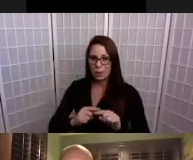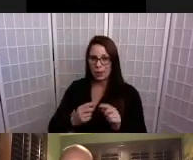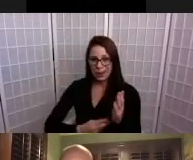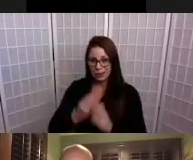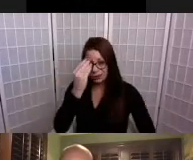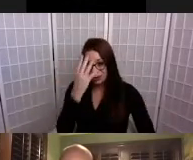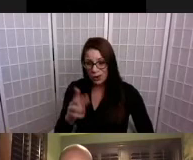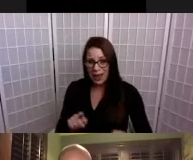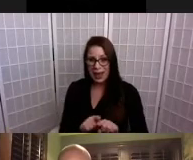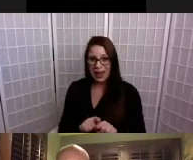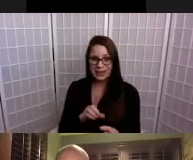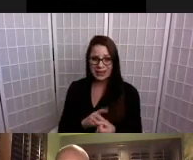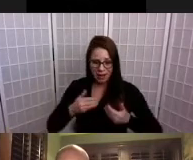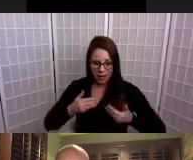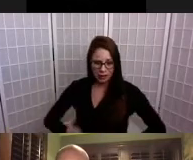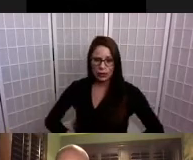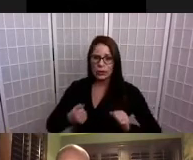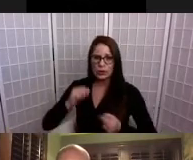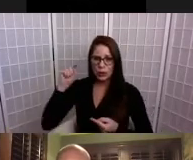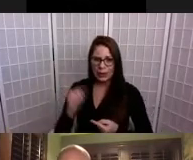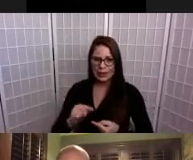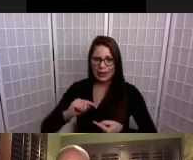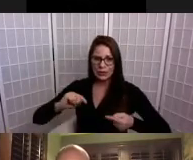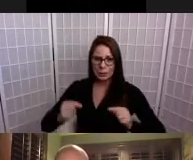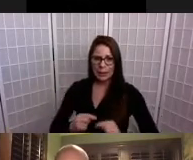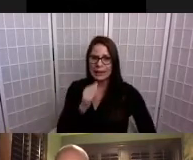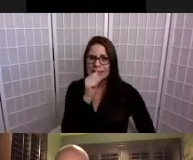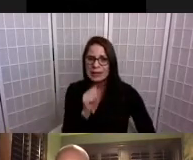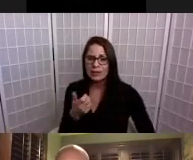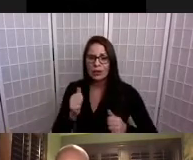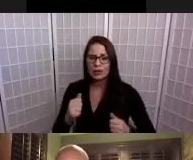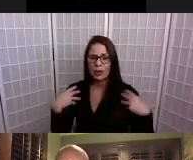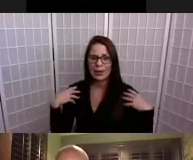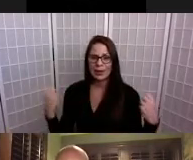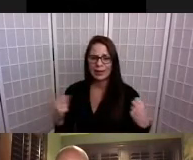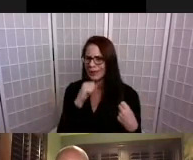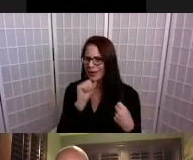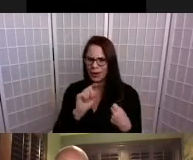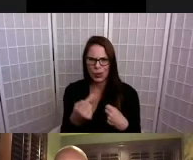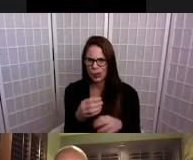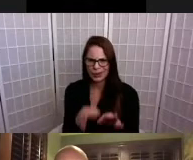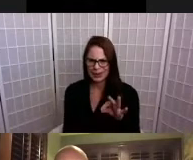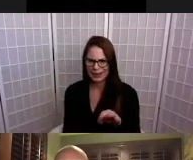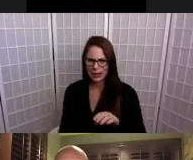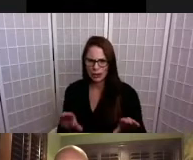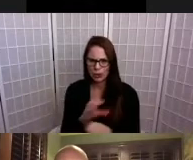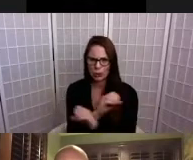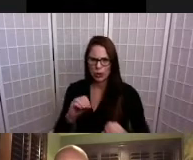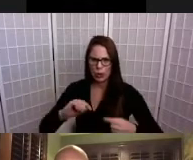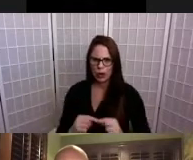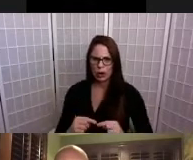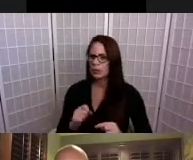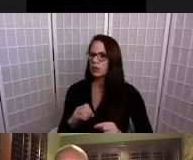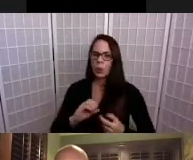really try to relieve pain and suffering and really heal the patient rather than just do no harm. So how do we do that? What is